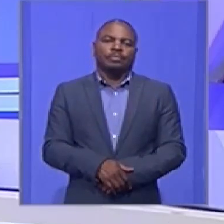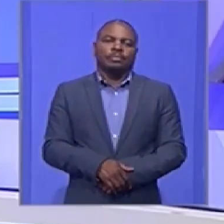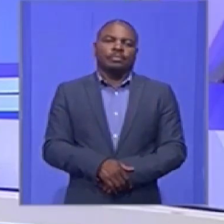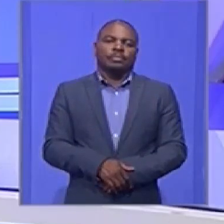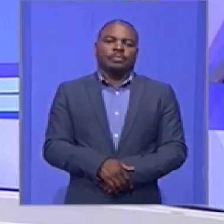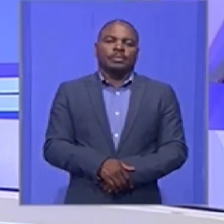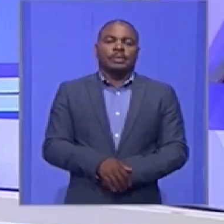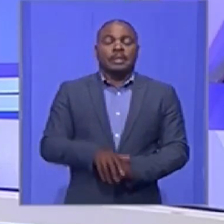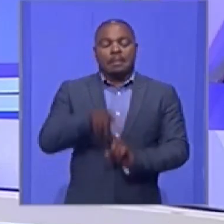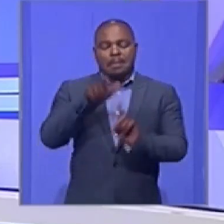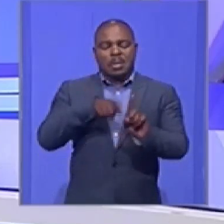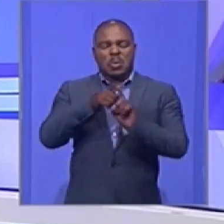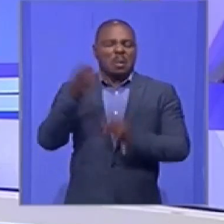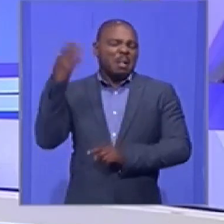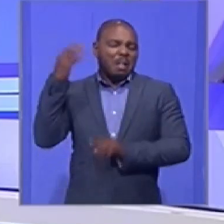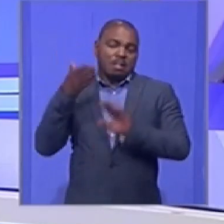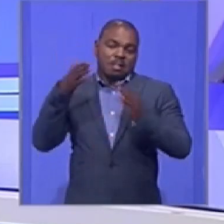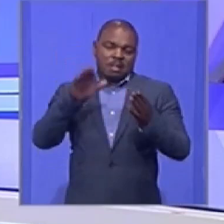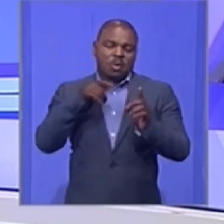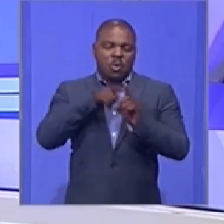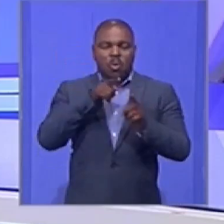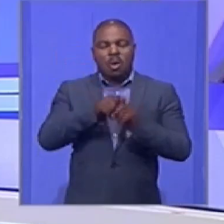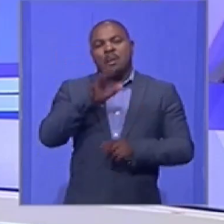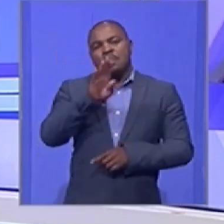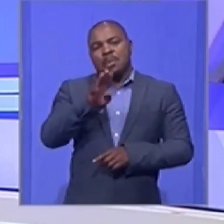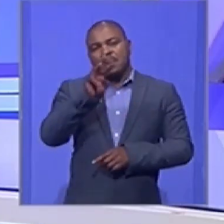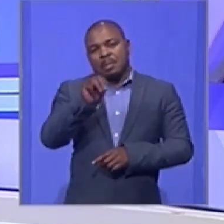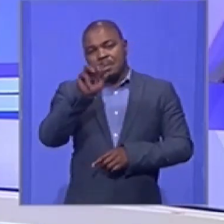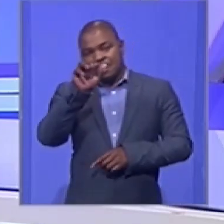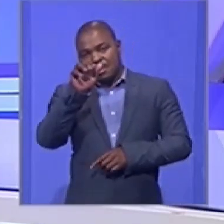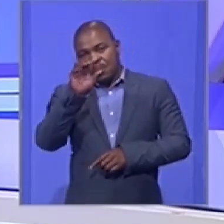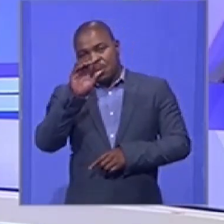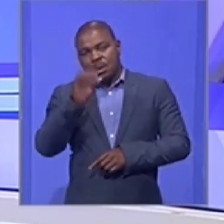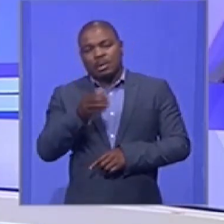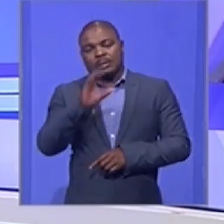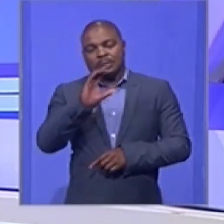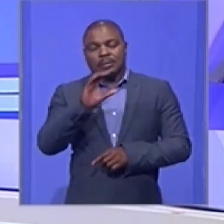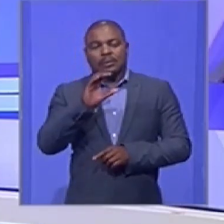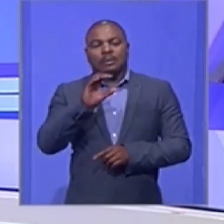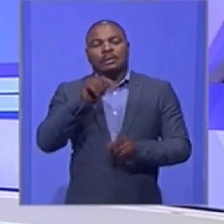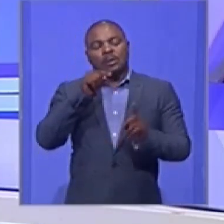Moeteledipele yo a tlhokafetseng wa Black Consciousness Movement Steve Biko o tlhotse a